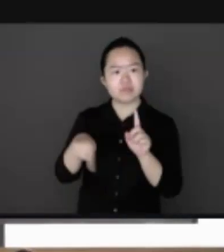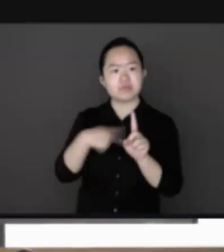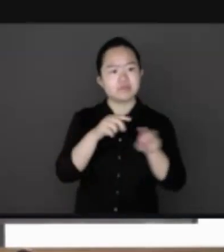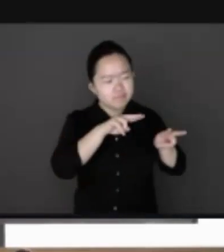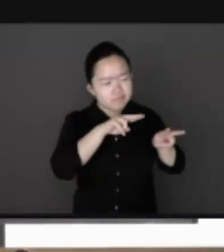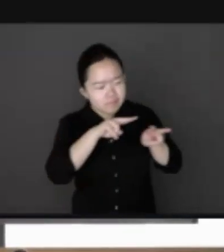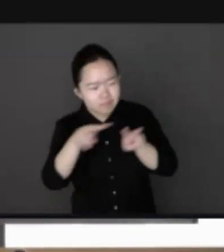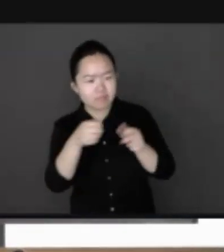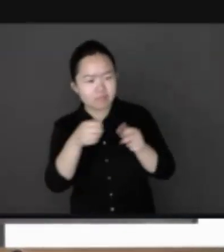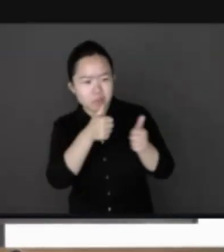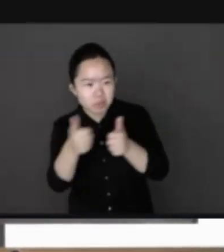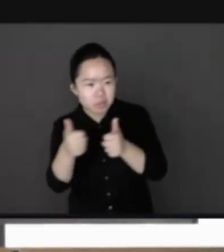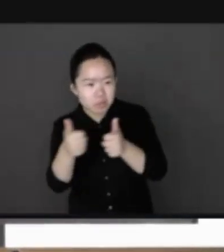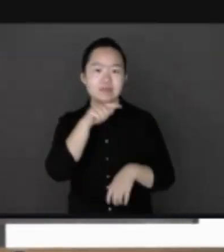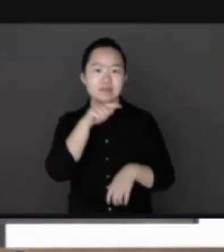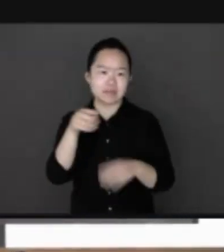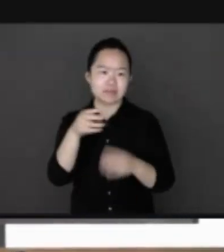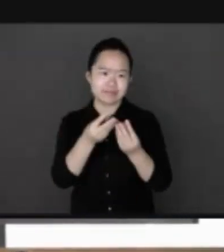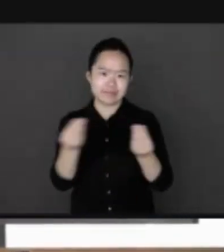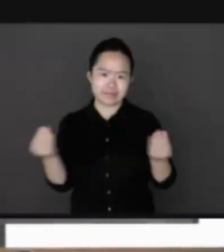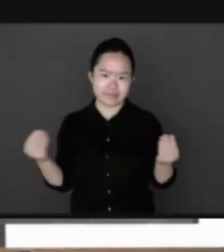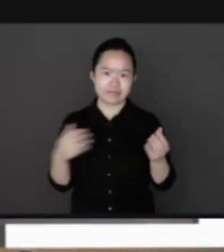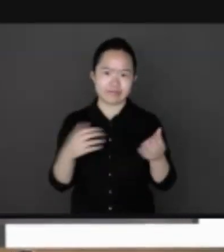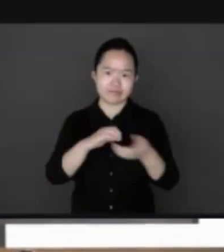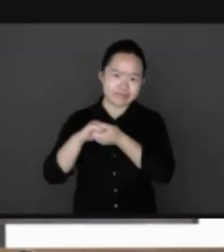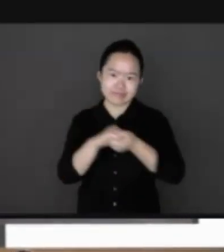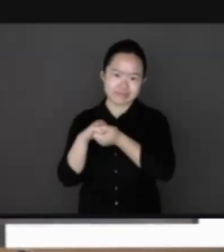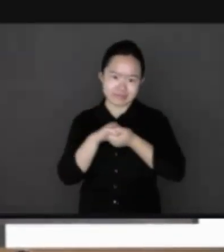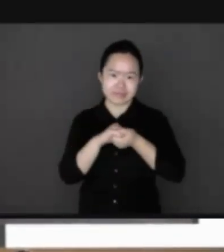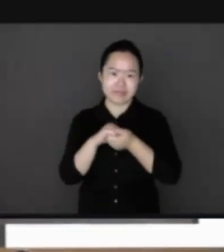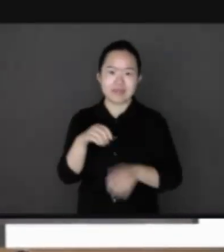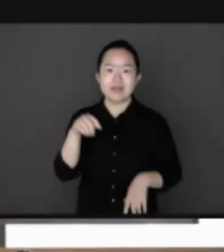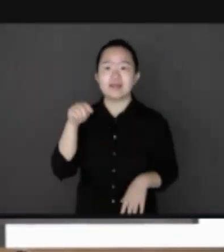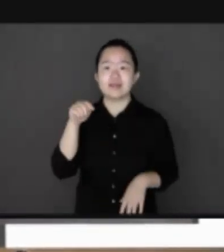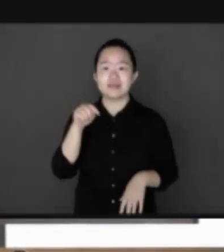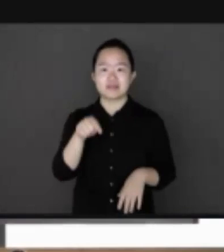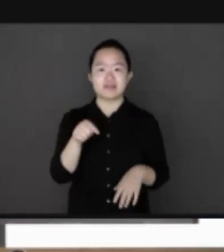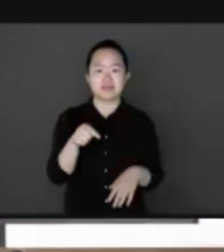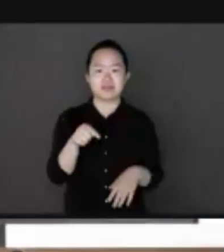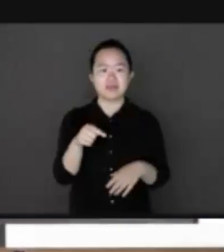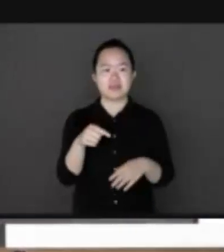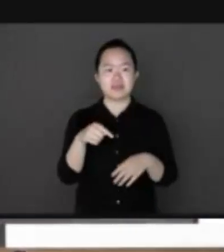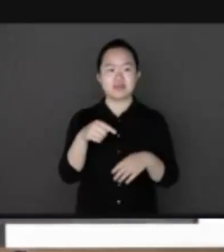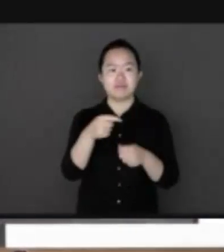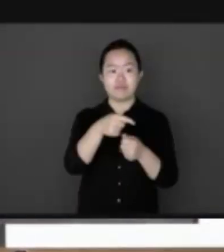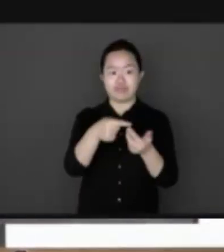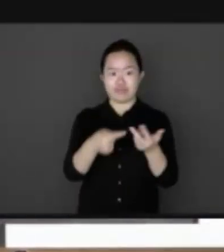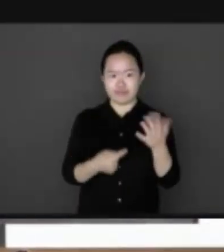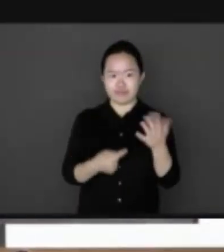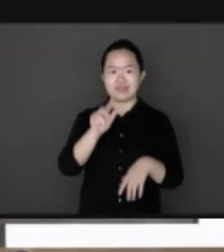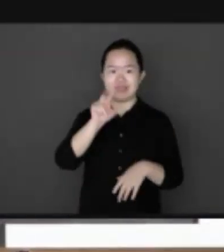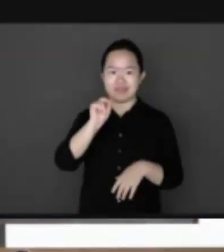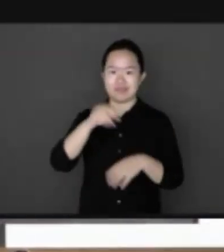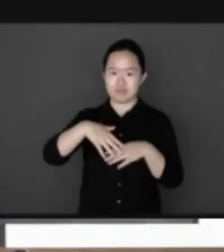30 requirements in Annex A only that goes beyond WCAG, that is on top of